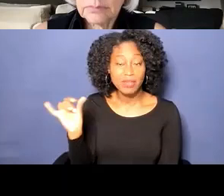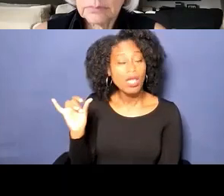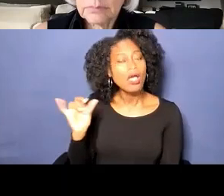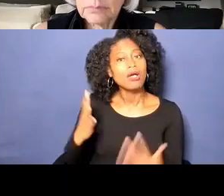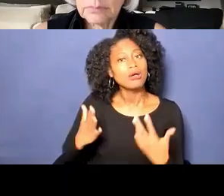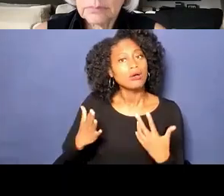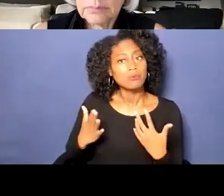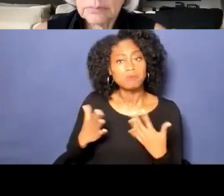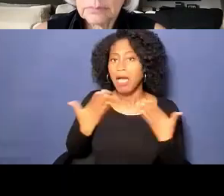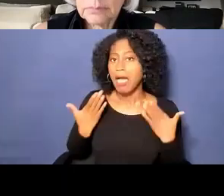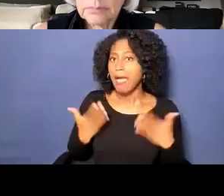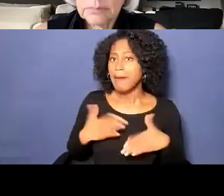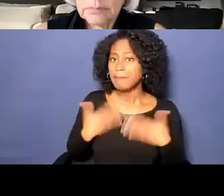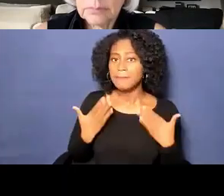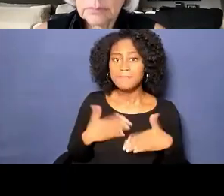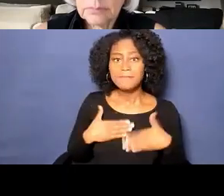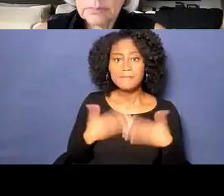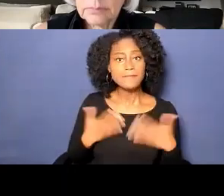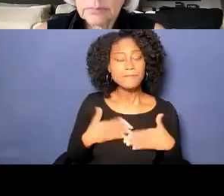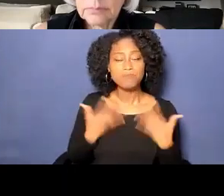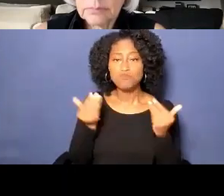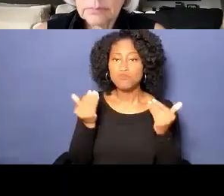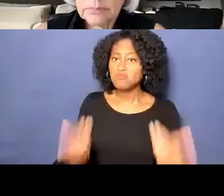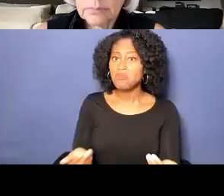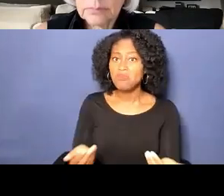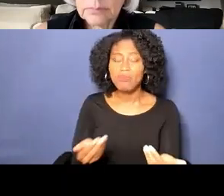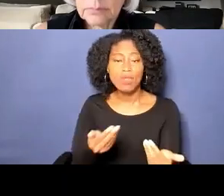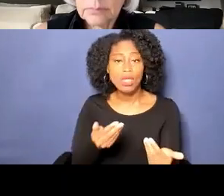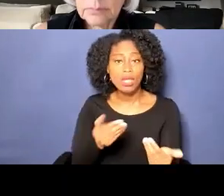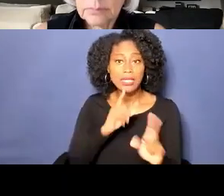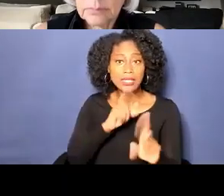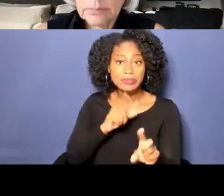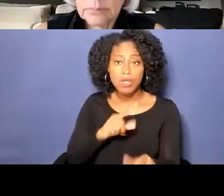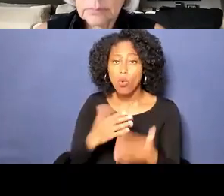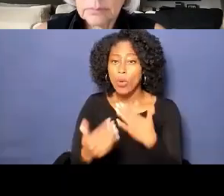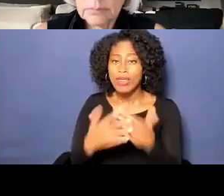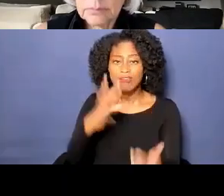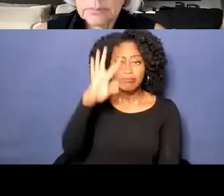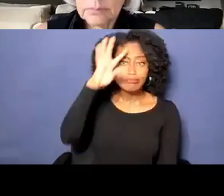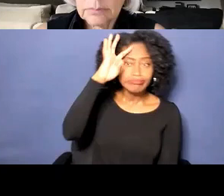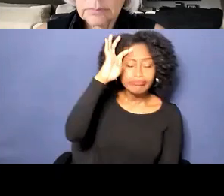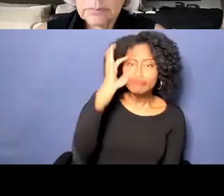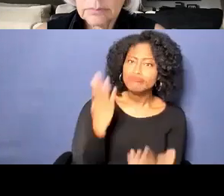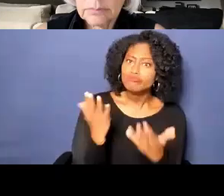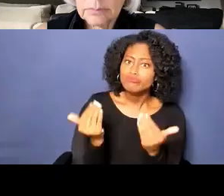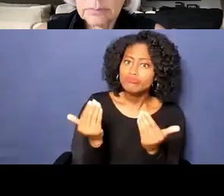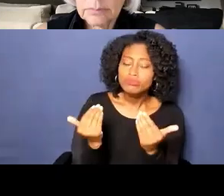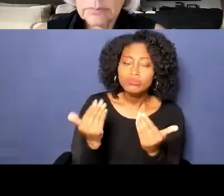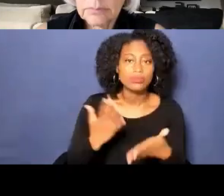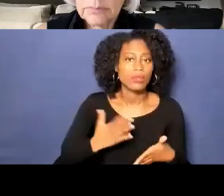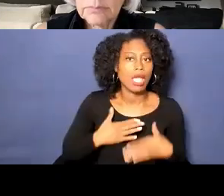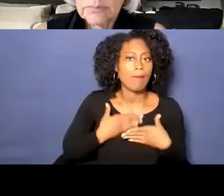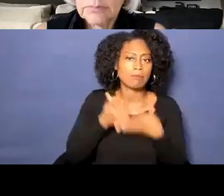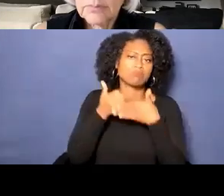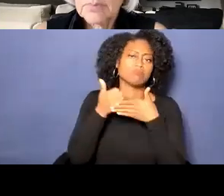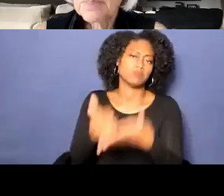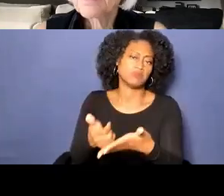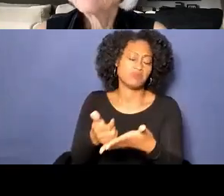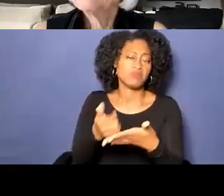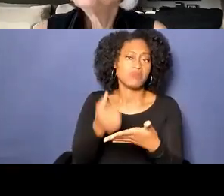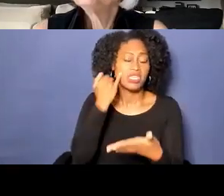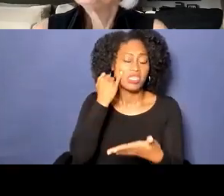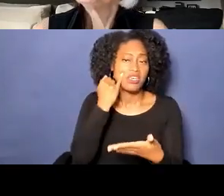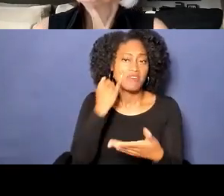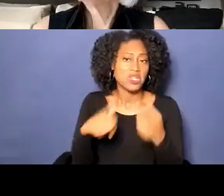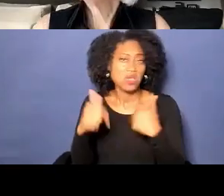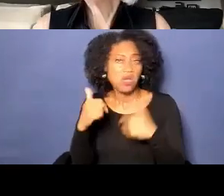happy and willing to answer your questions and to be able to go over anything that you may have about